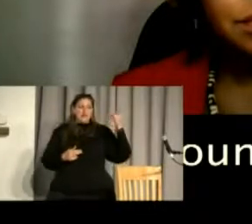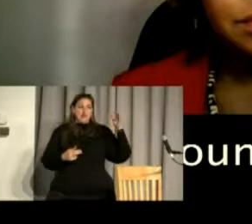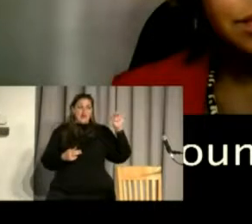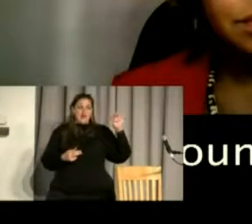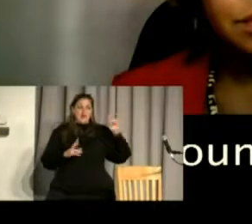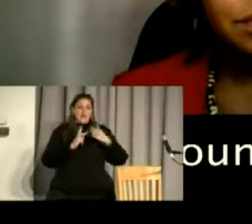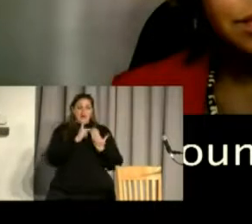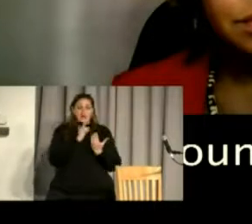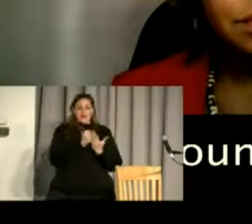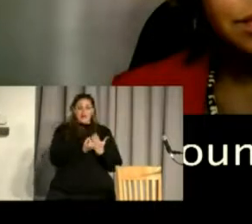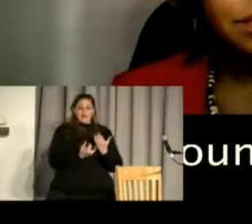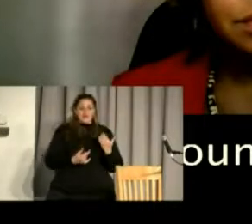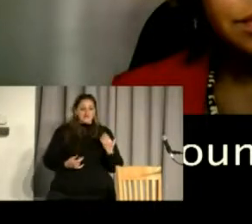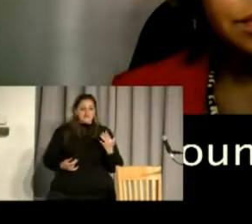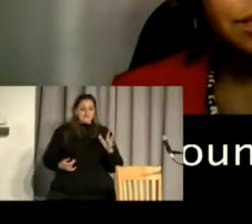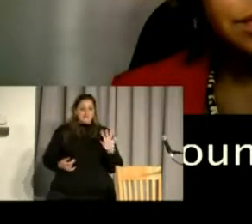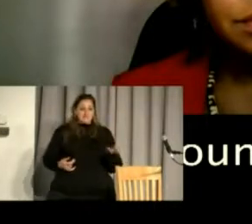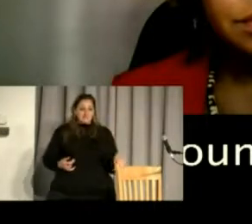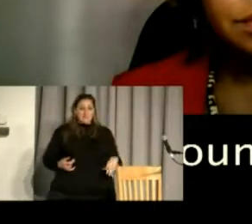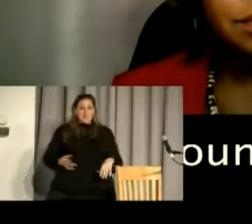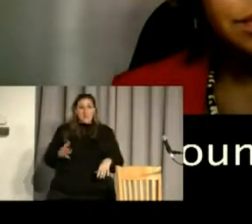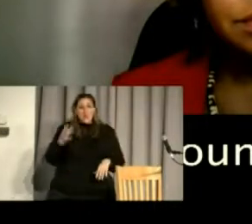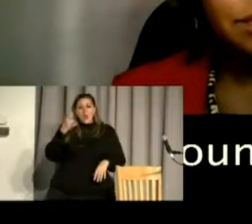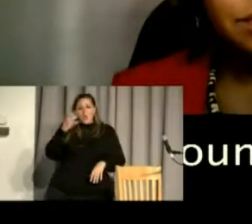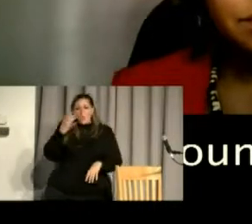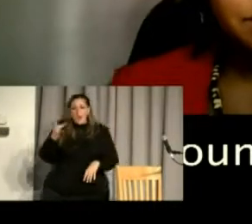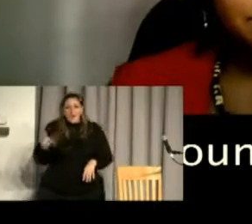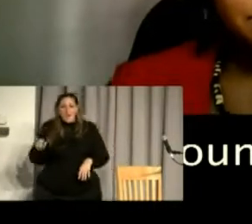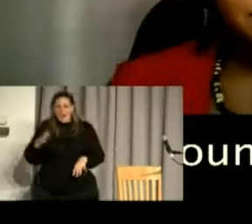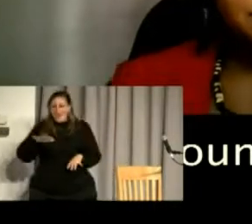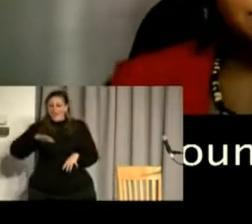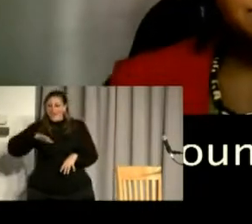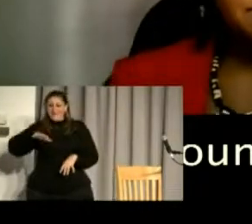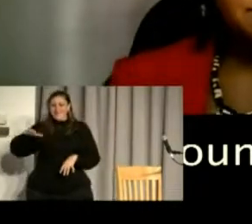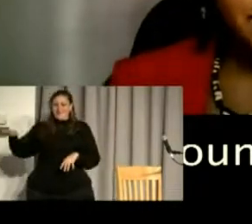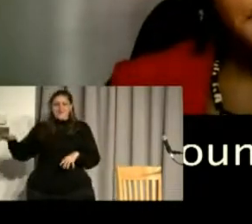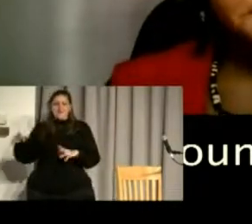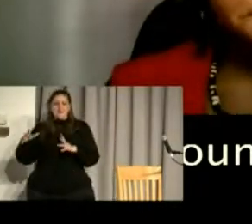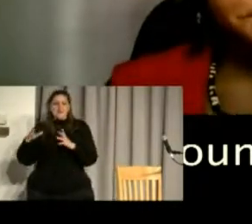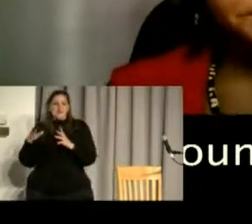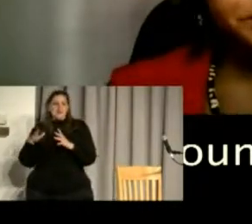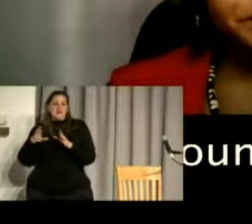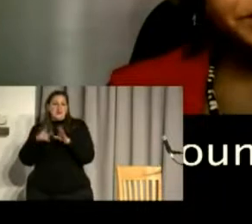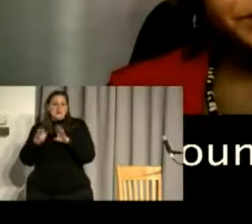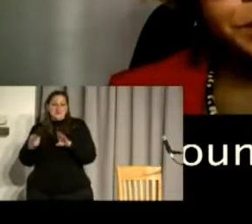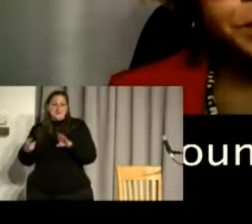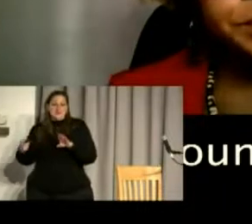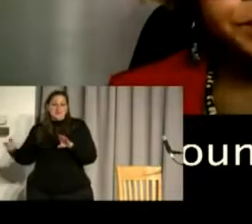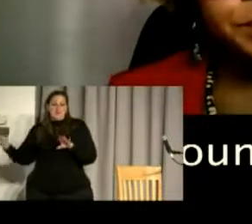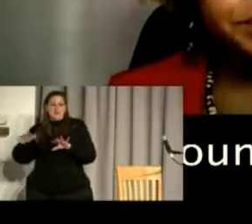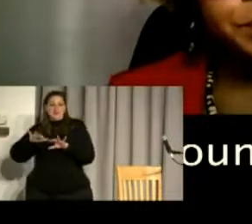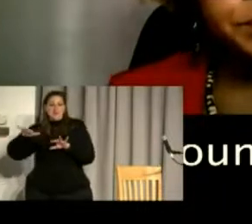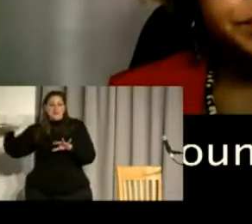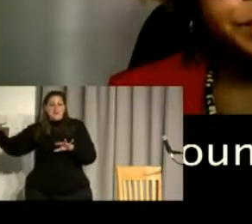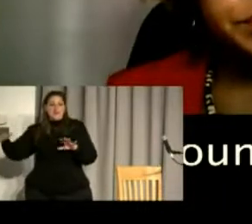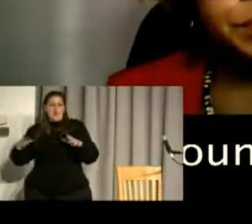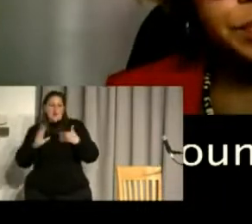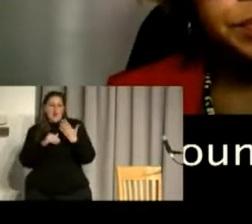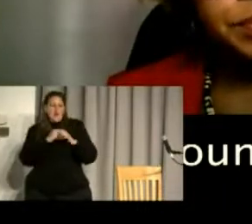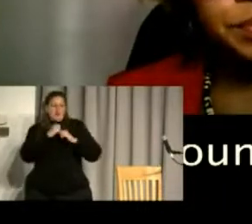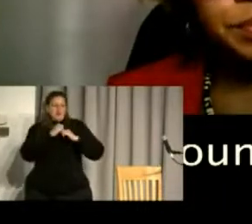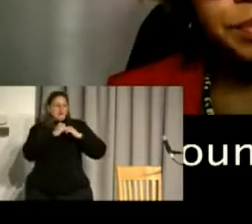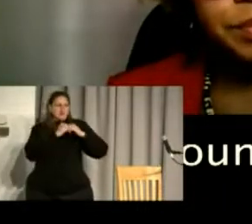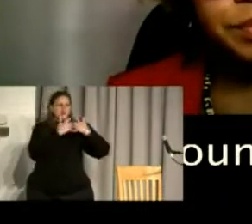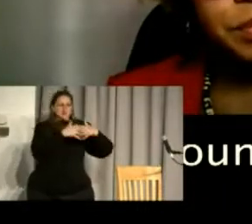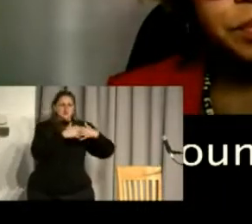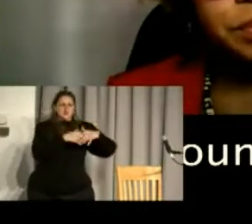So why, of course, are there these cemeteries of enslaved people on these industrial sites and